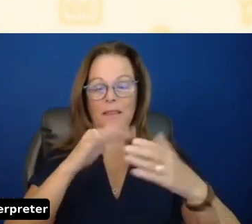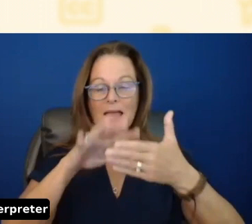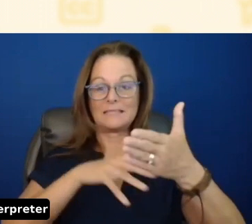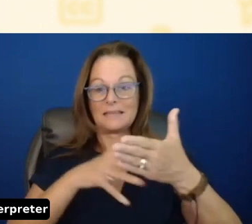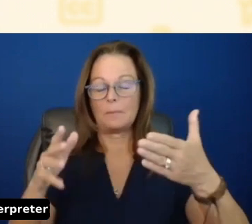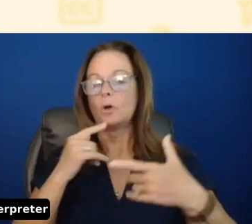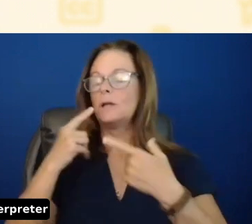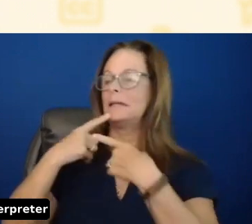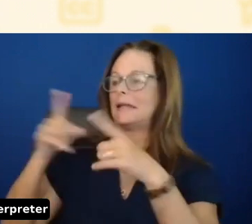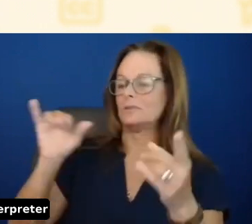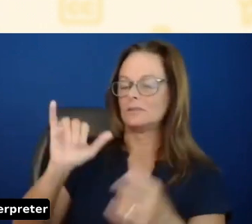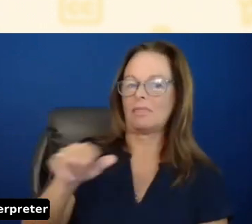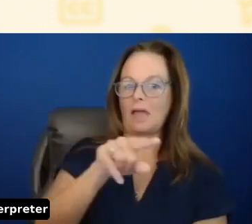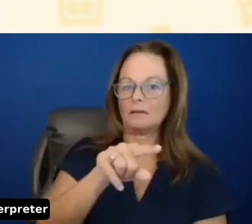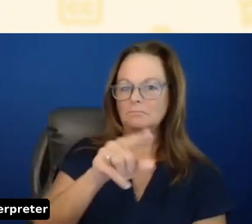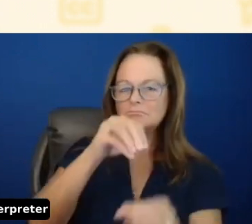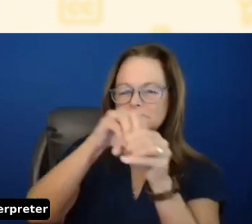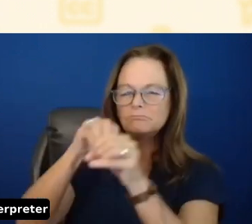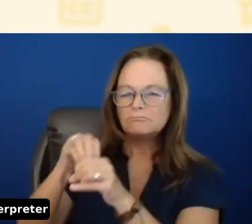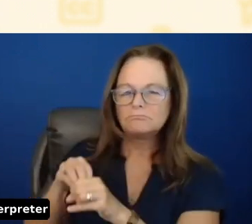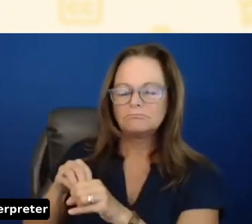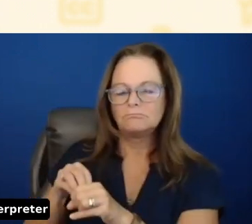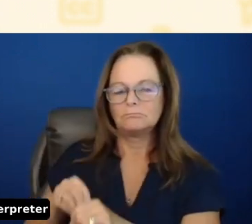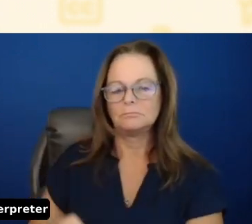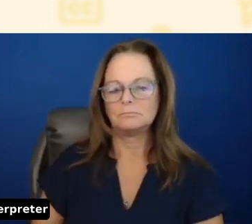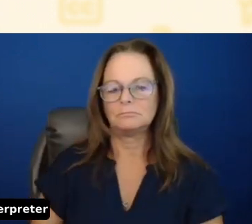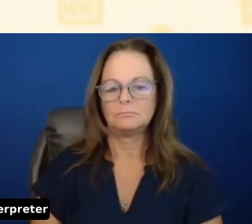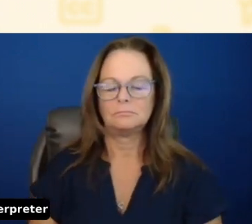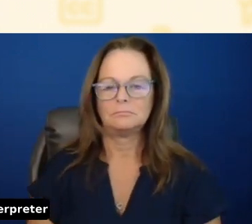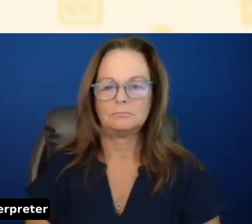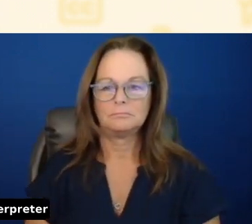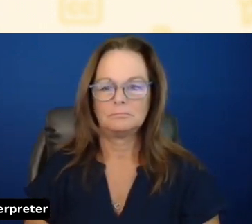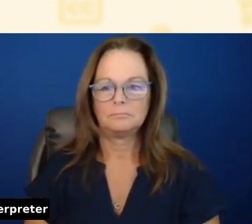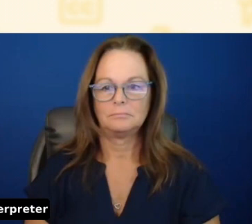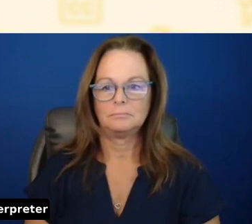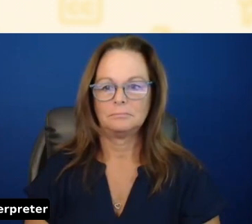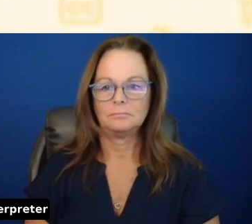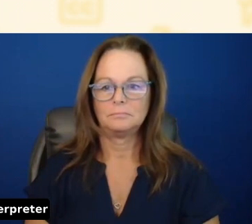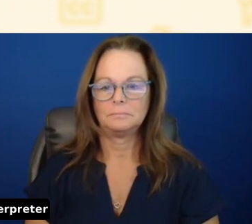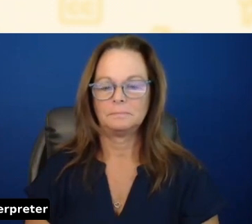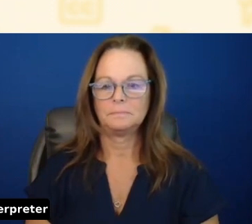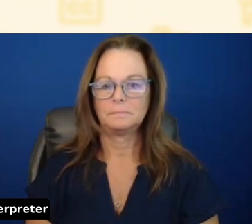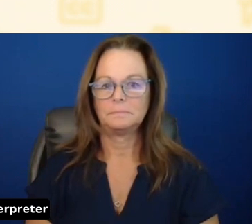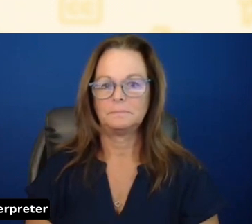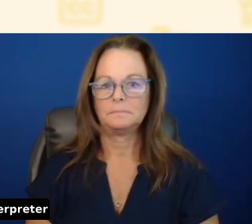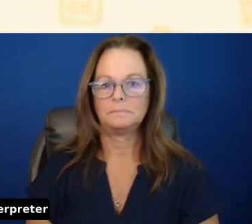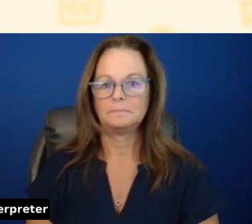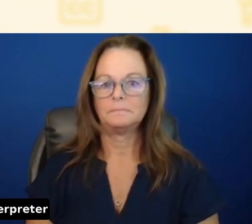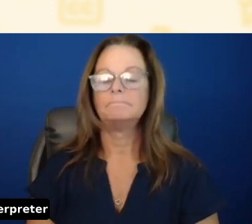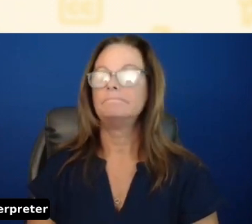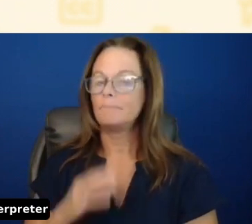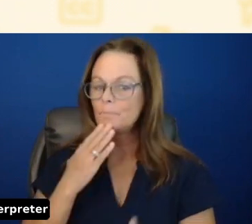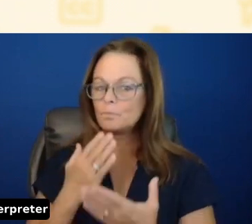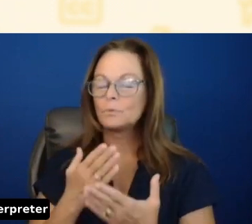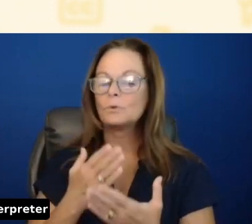announce the content inside the table. Okay, That's helpful information,